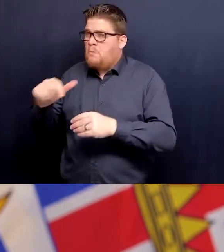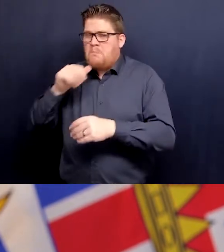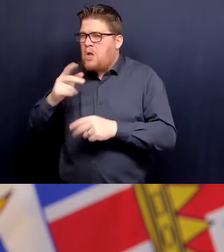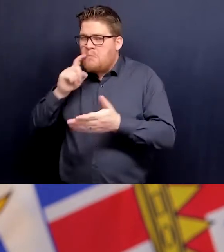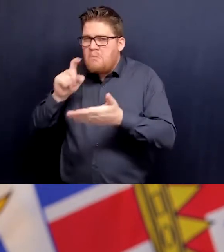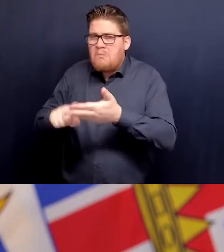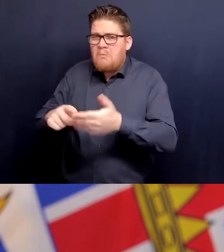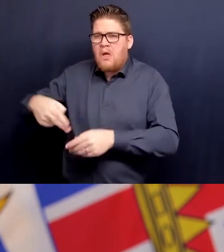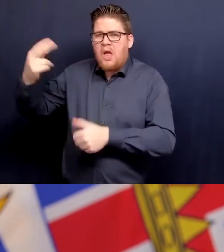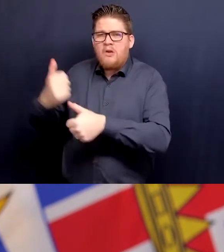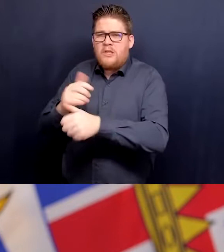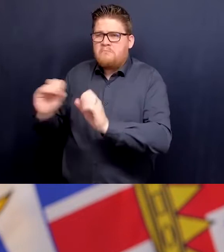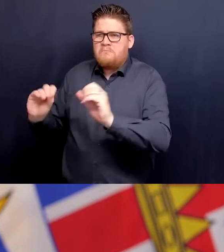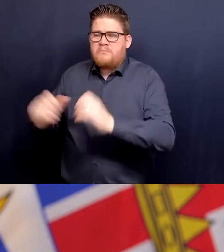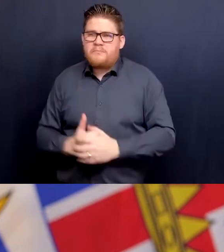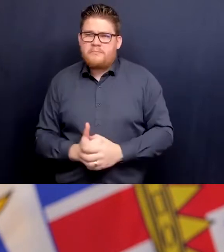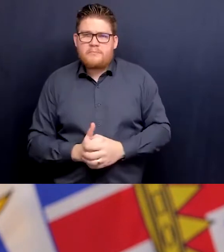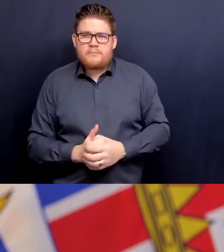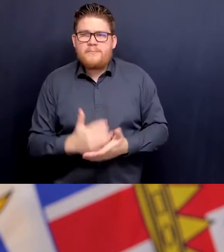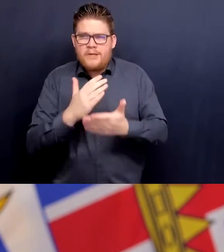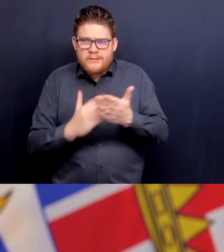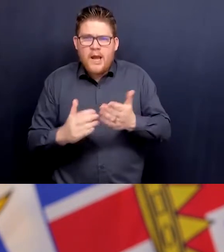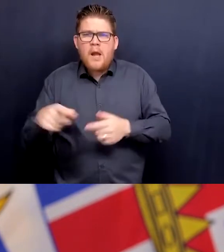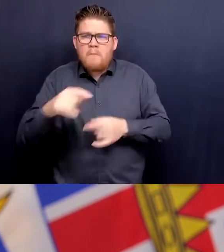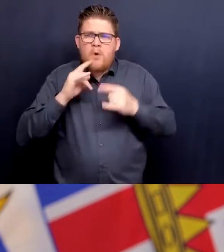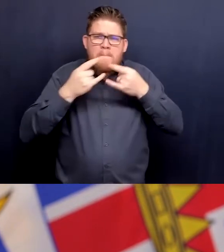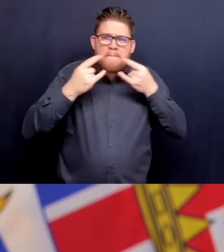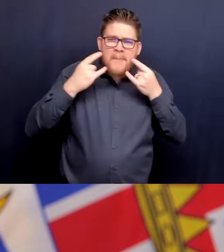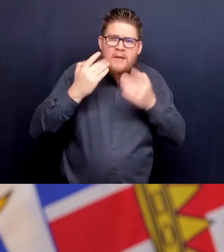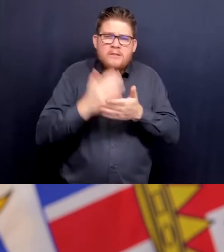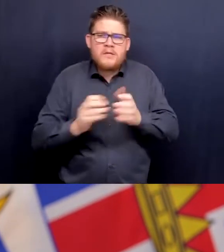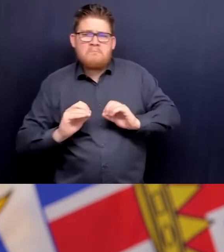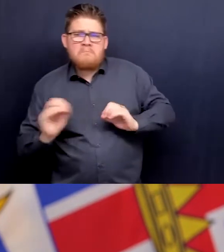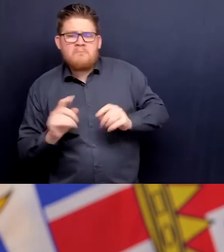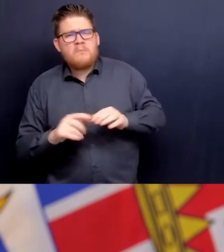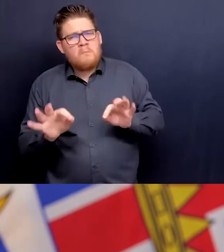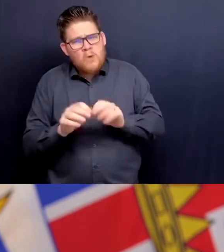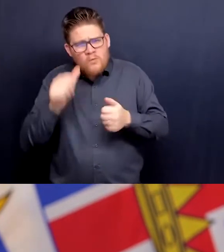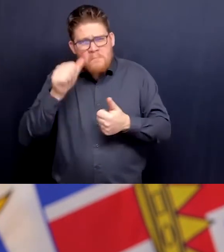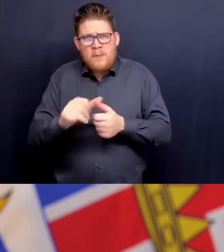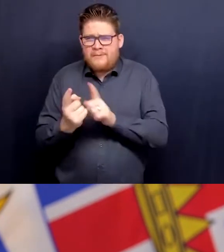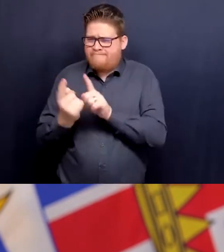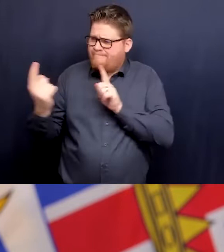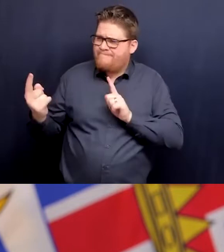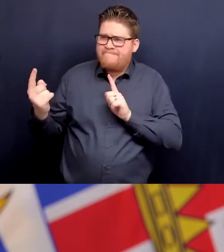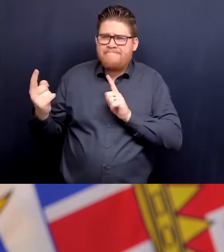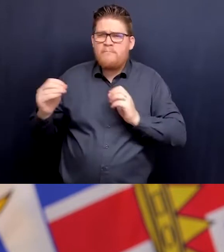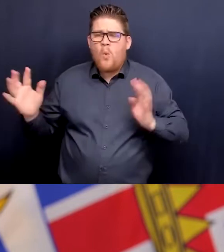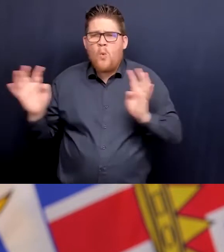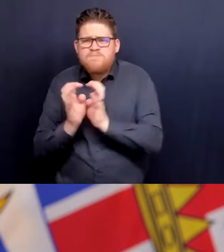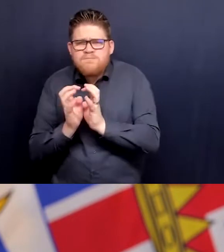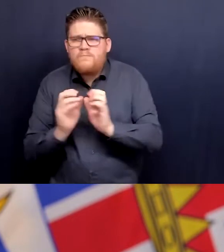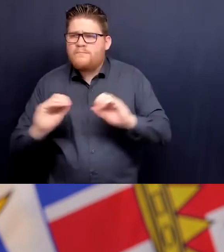that we should keep a respectful distance for people so that we're not crowding them in places like grocery stores and other